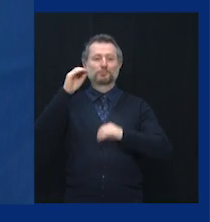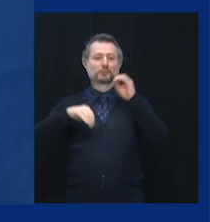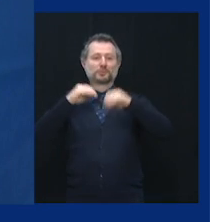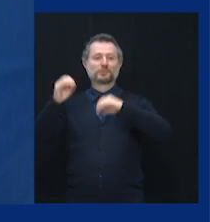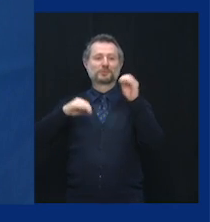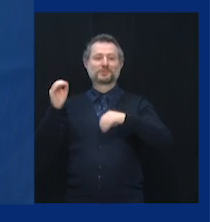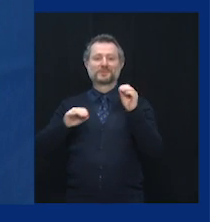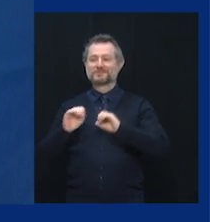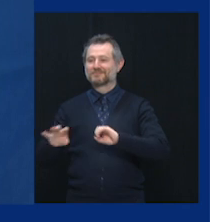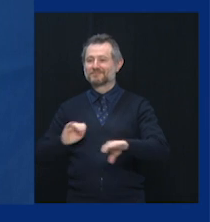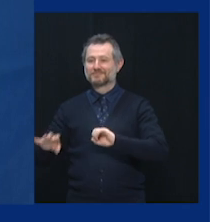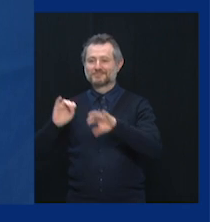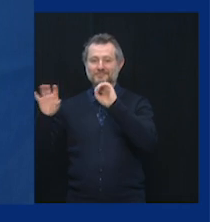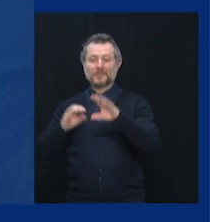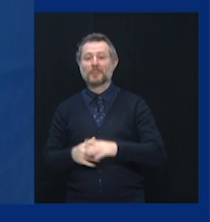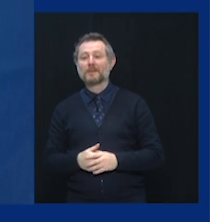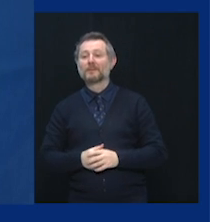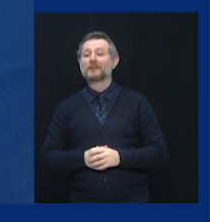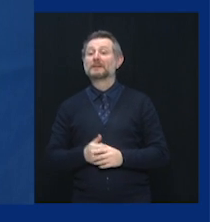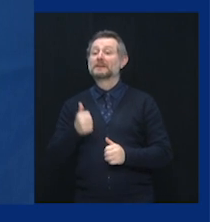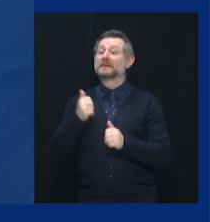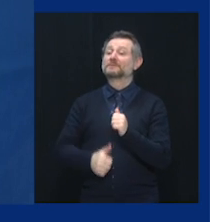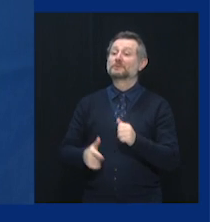And the region